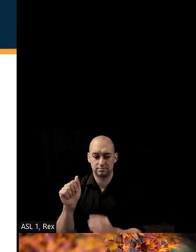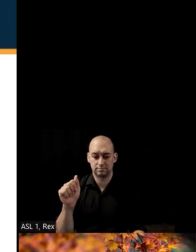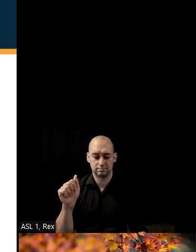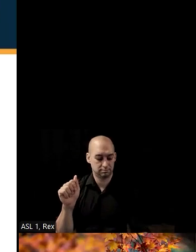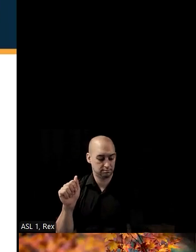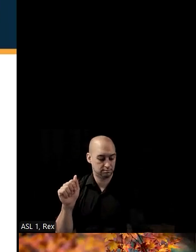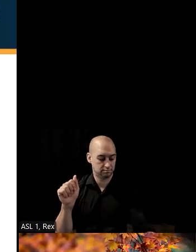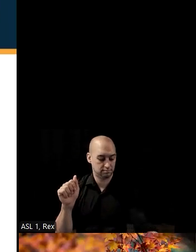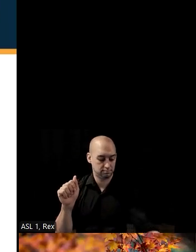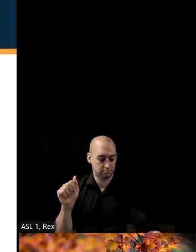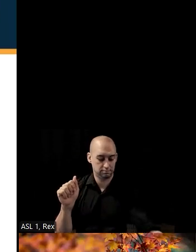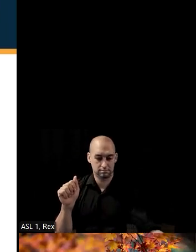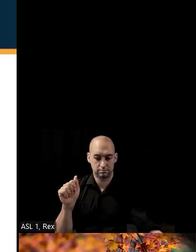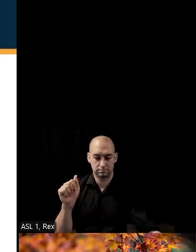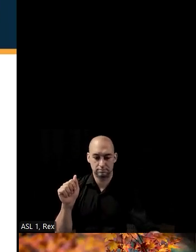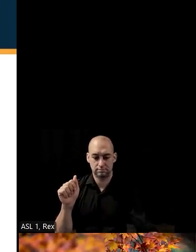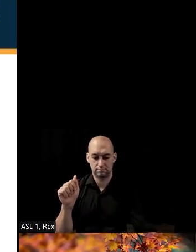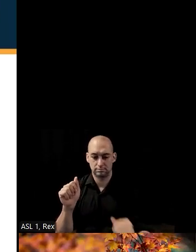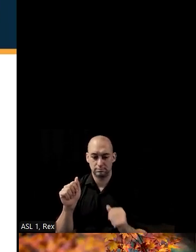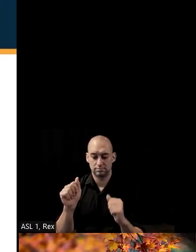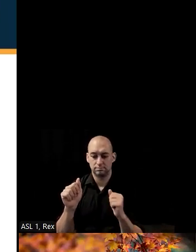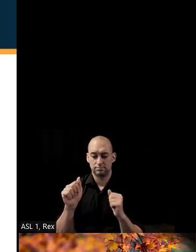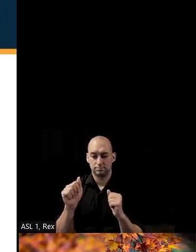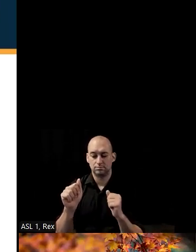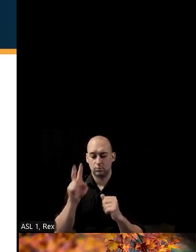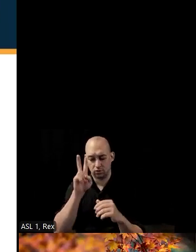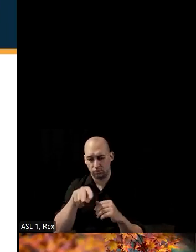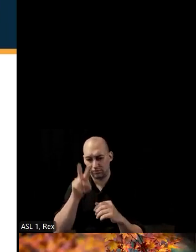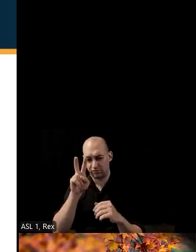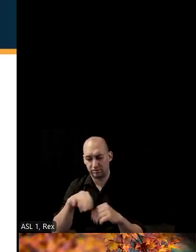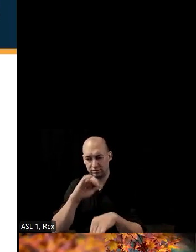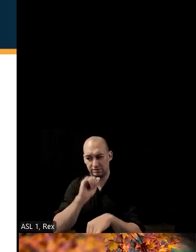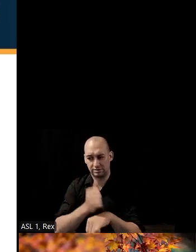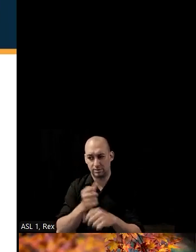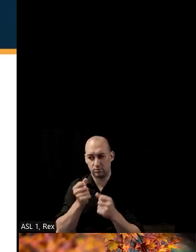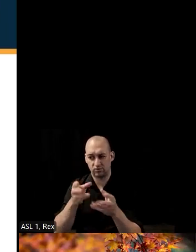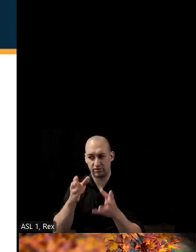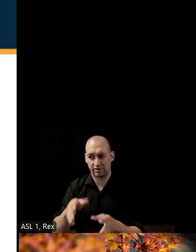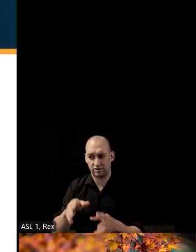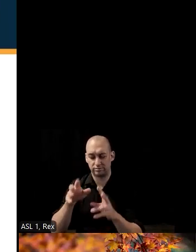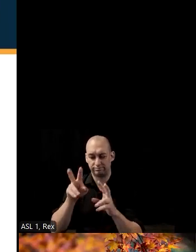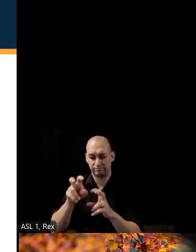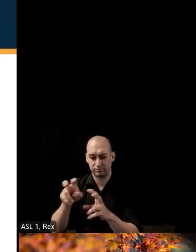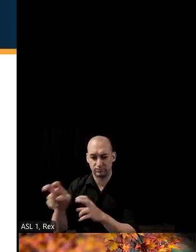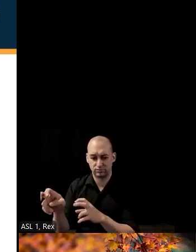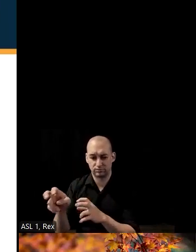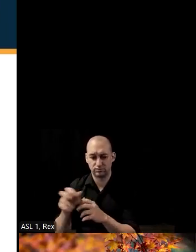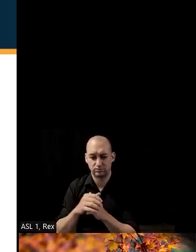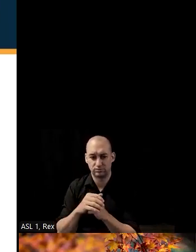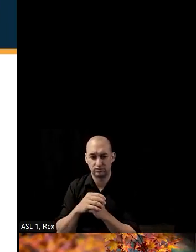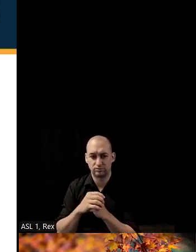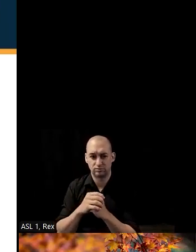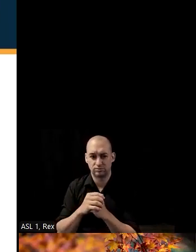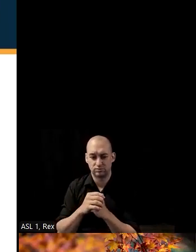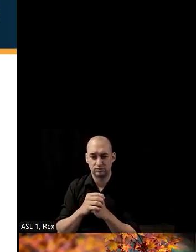portal. Initially we're looking to stand up kind of a static provider directory, something along the lines of the